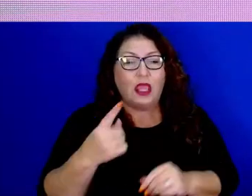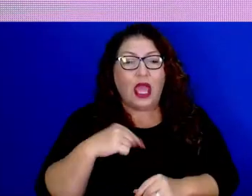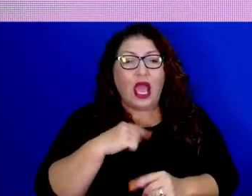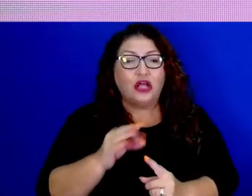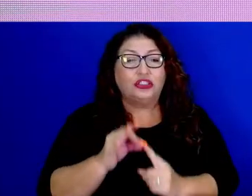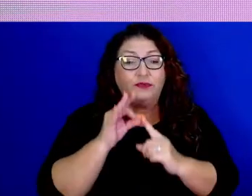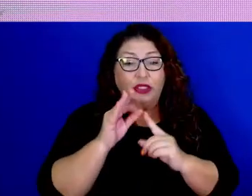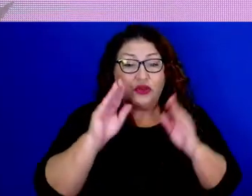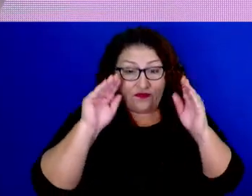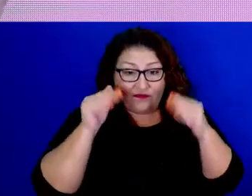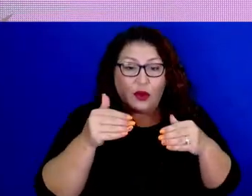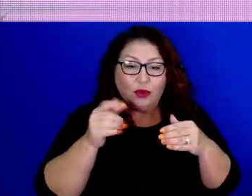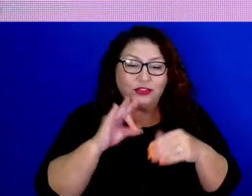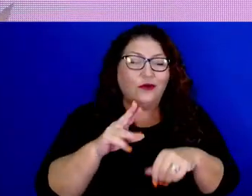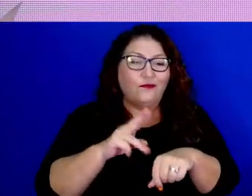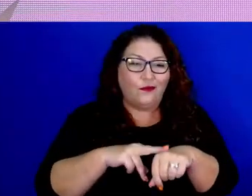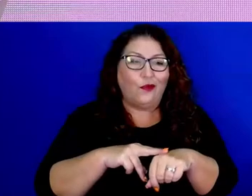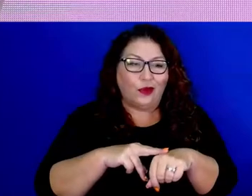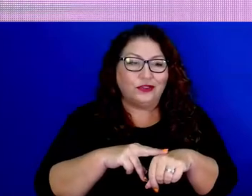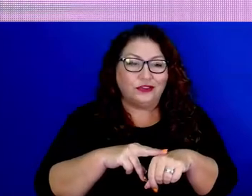course, on health.